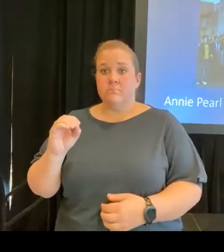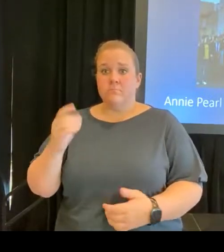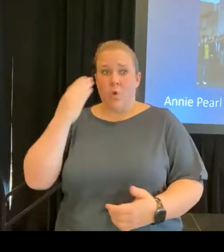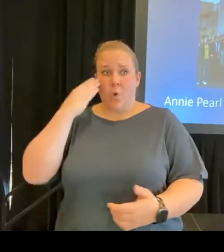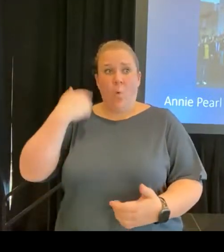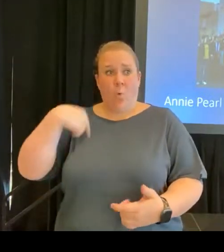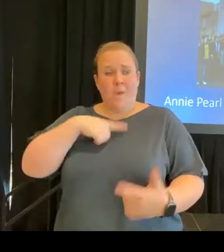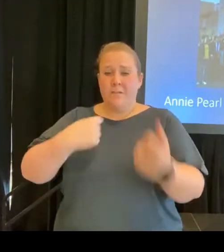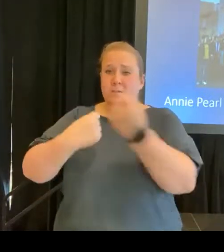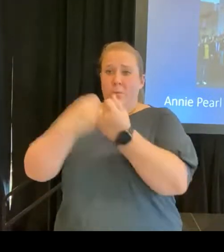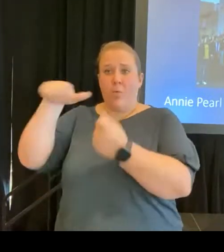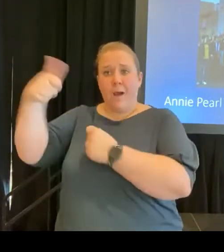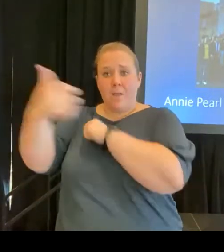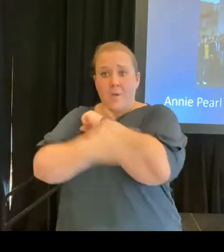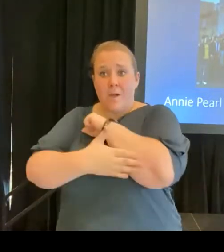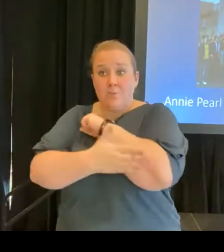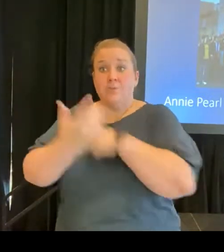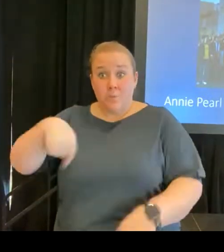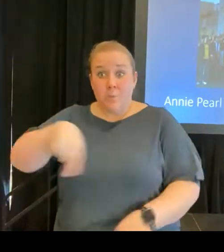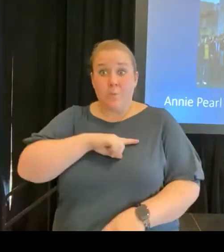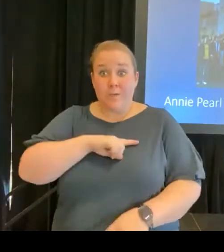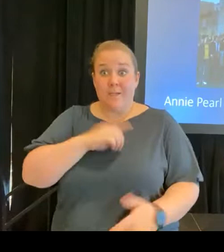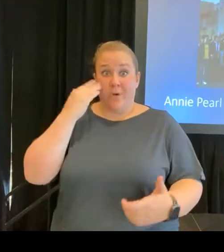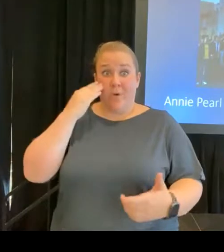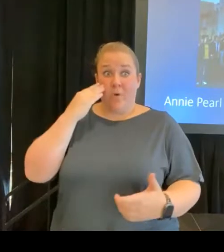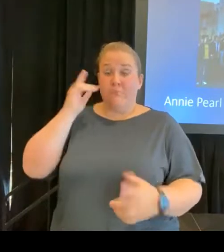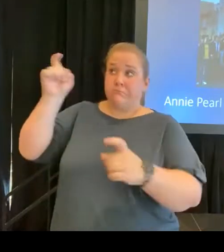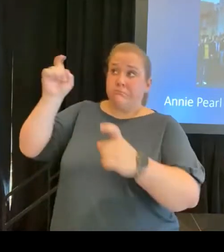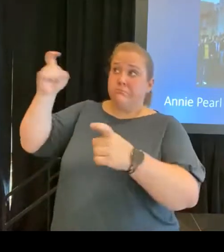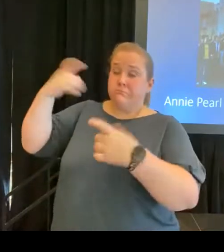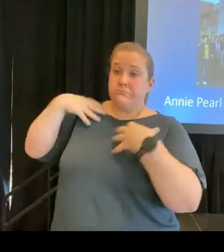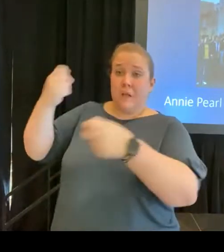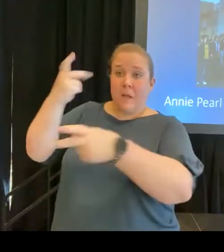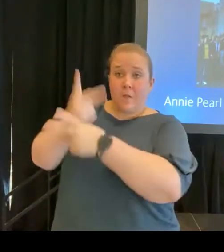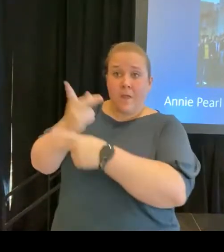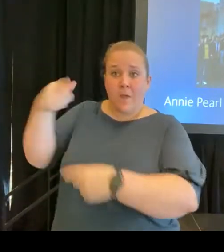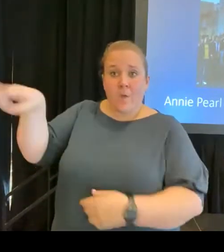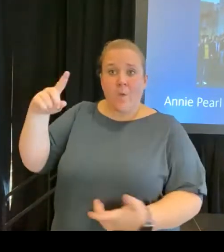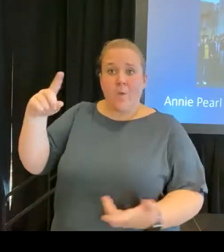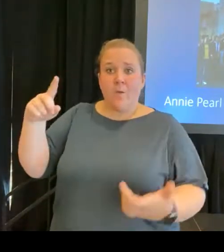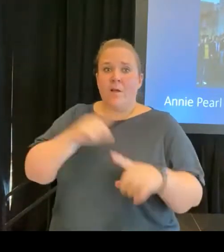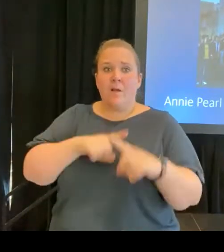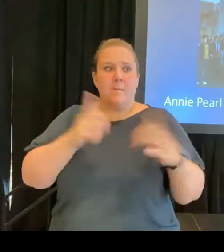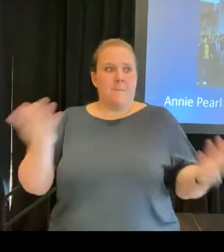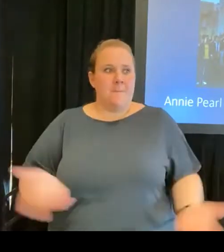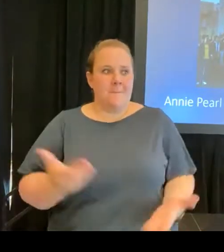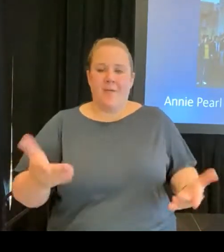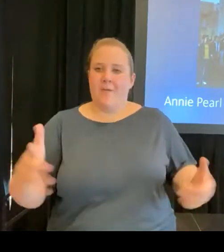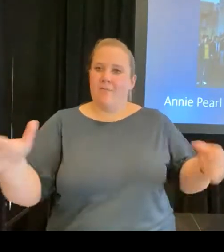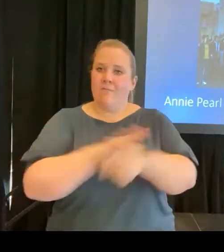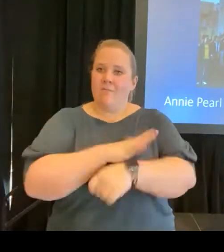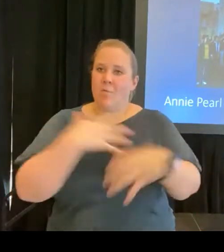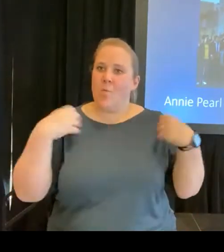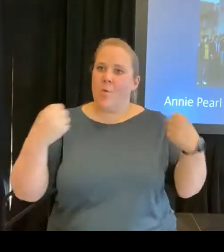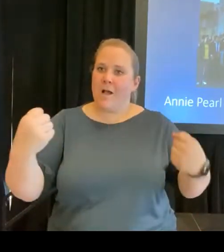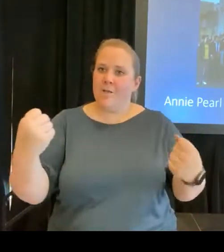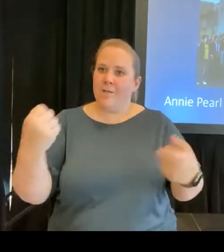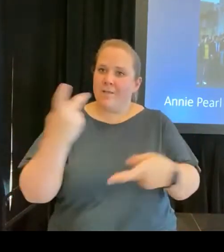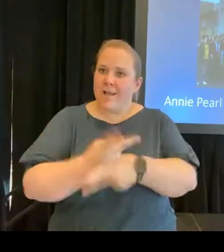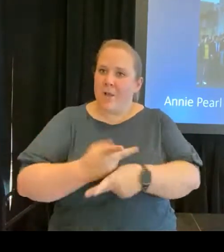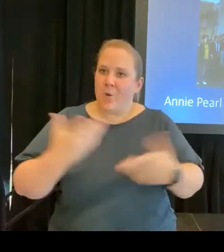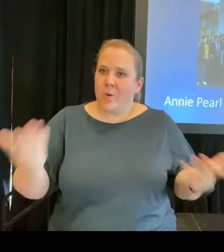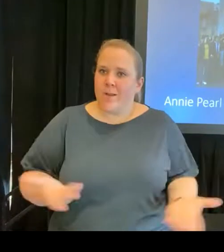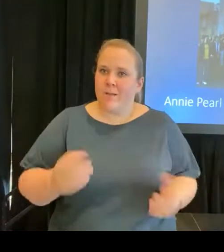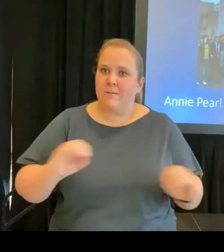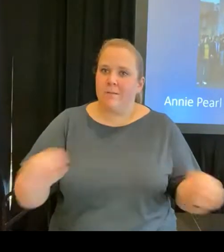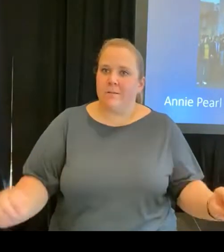countries. We are giving them health care, money for health, and we don't have total health care in this country.